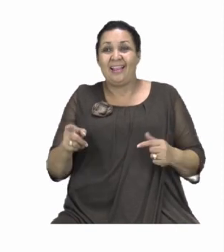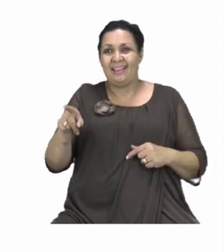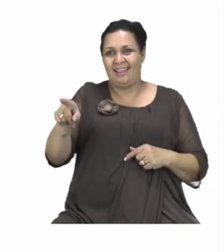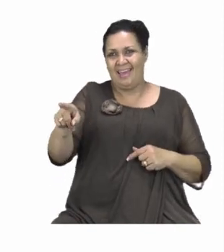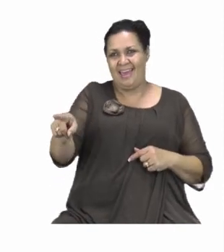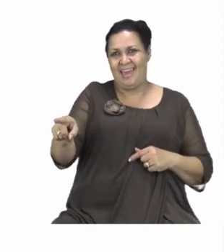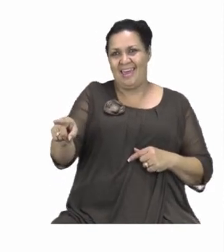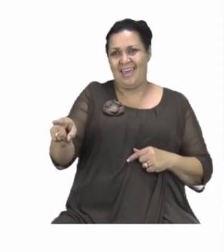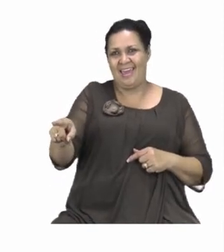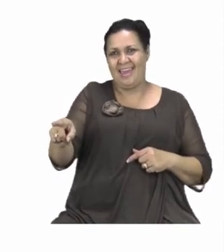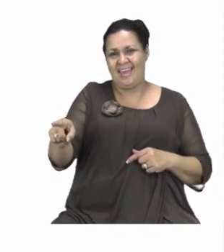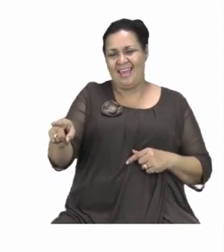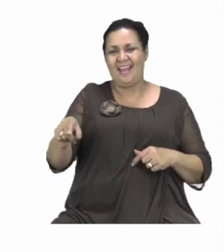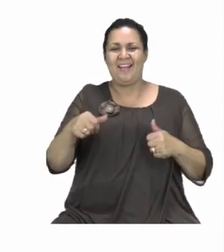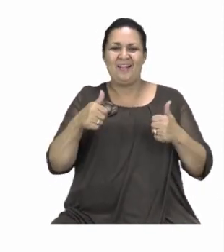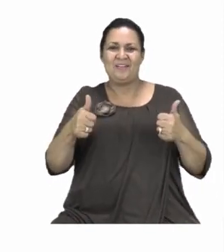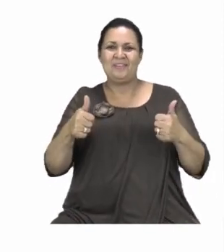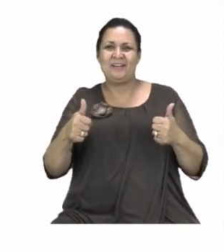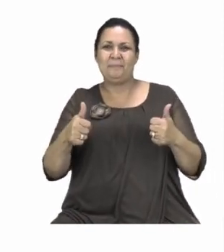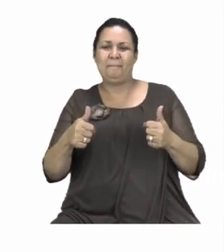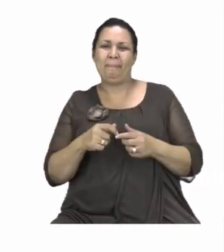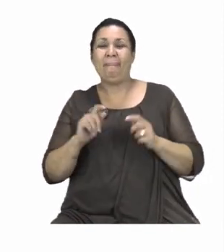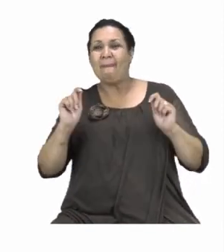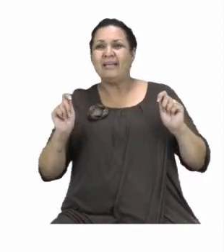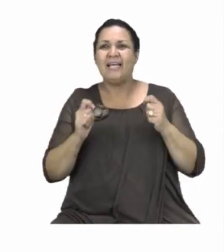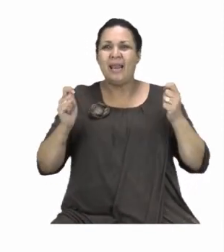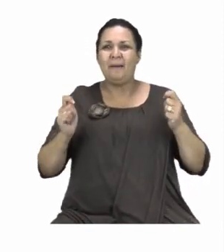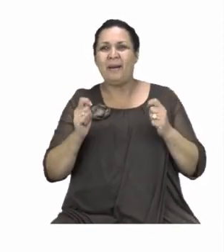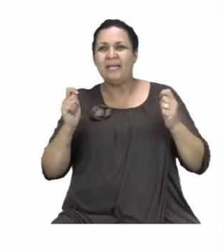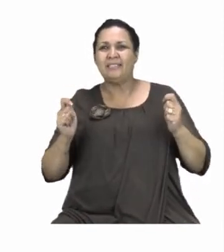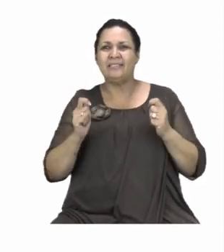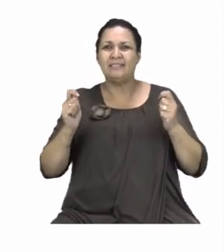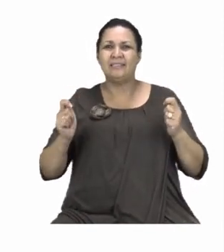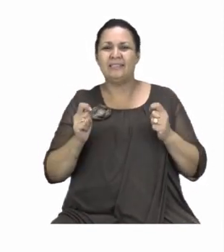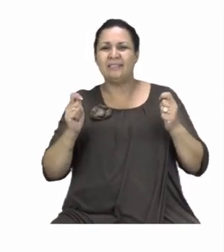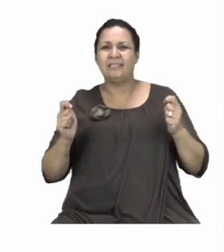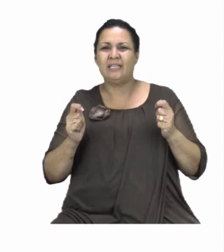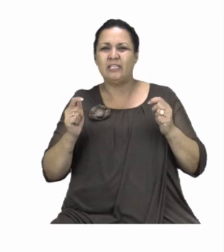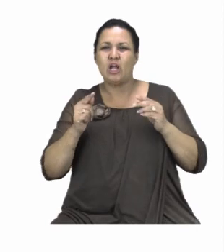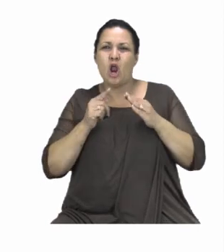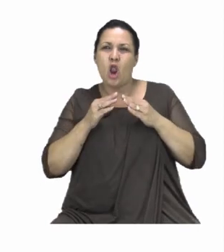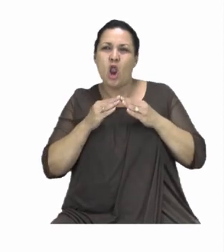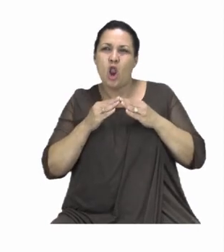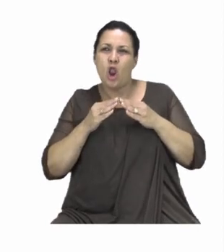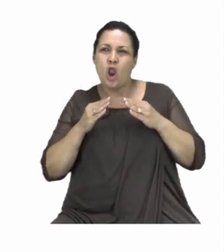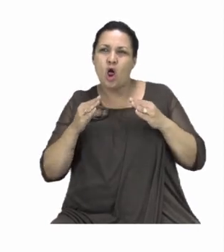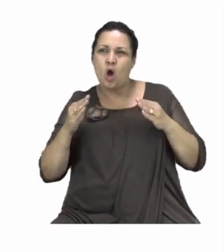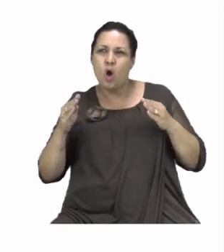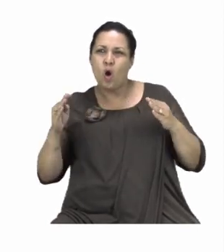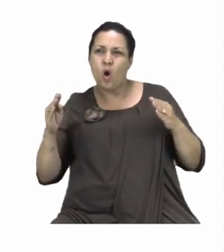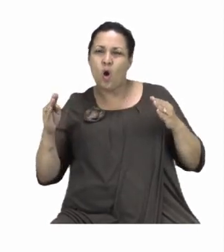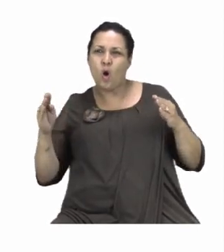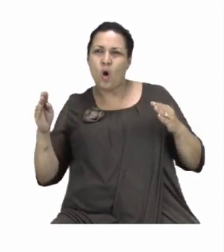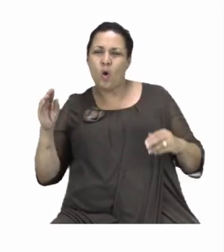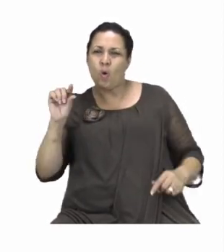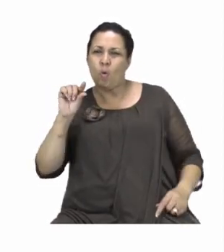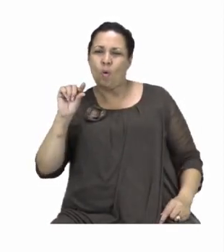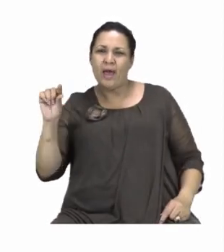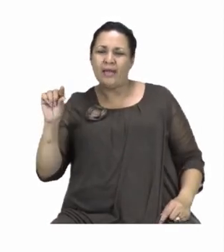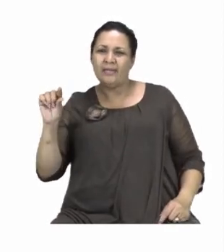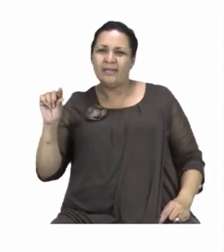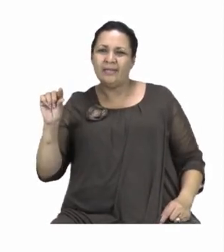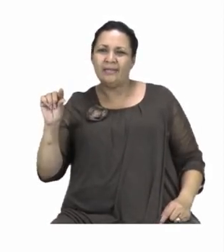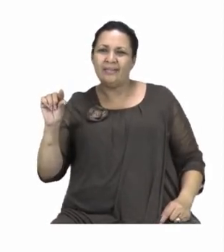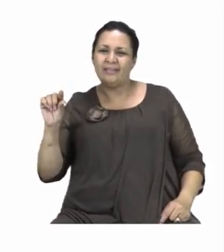Good job. Now the word celebrations is a bit long for you to write, but I want you to use them when you